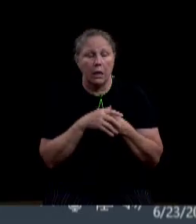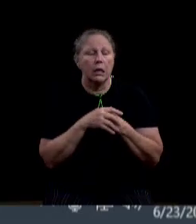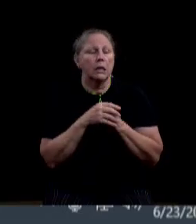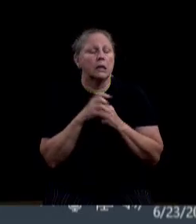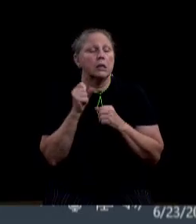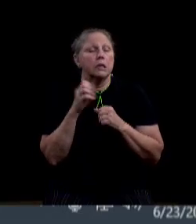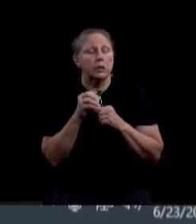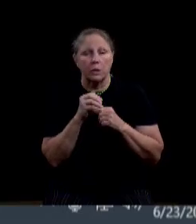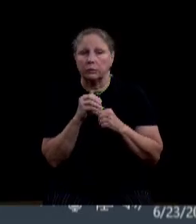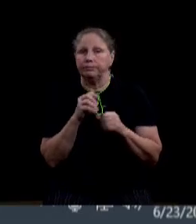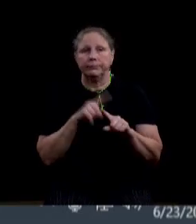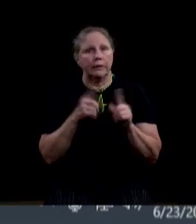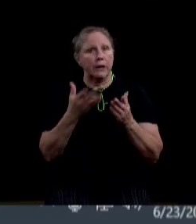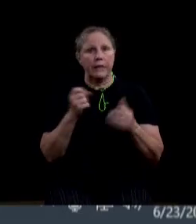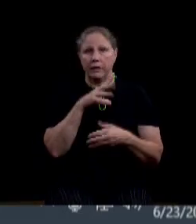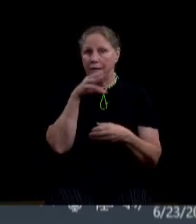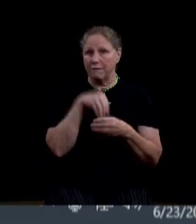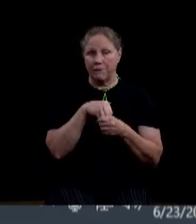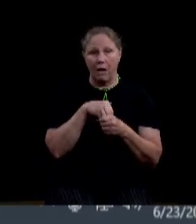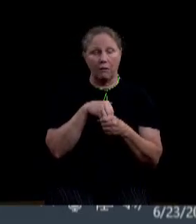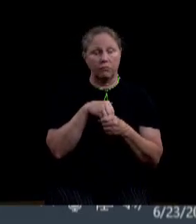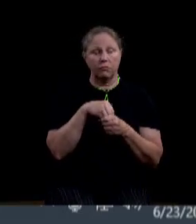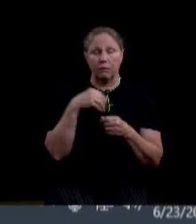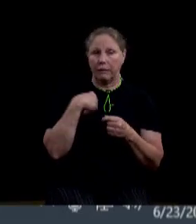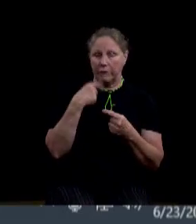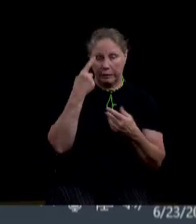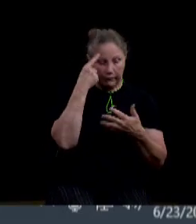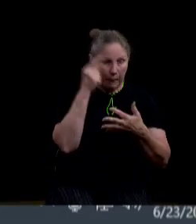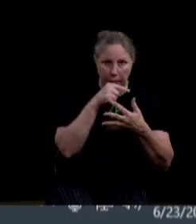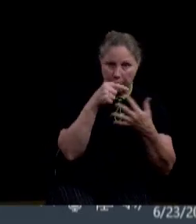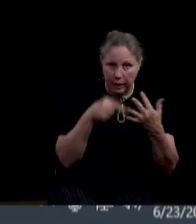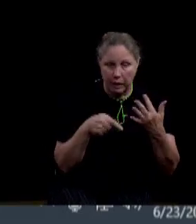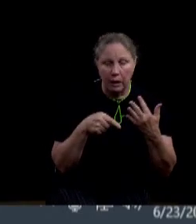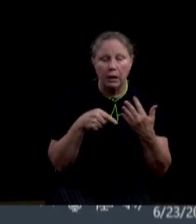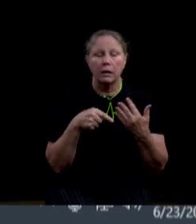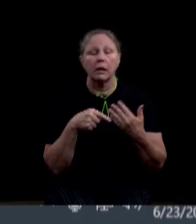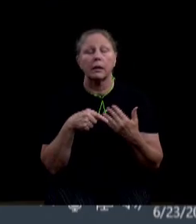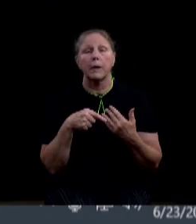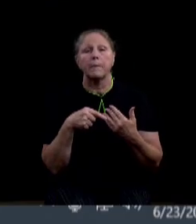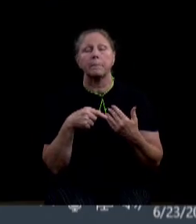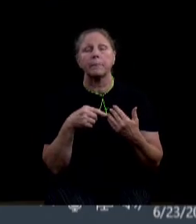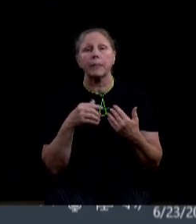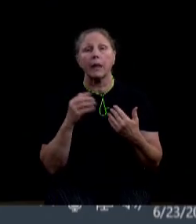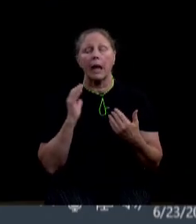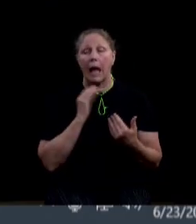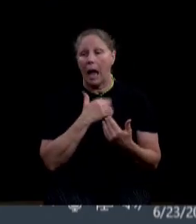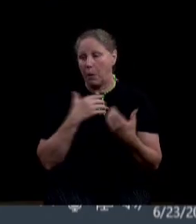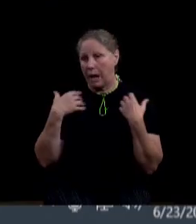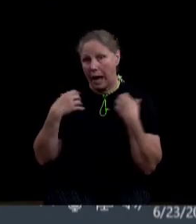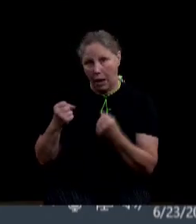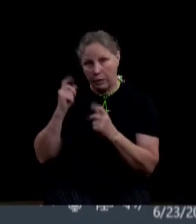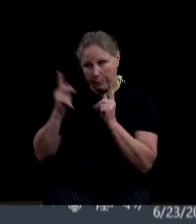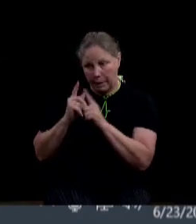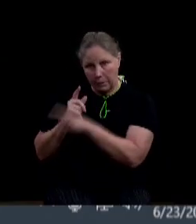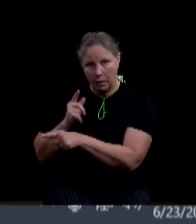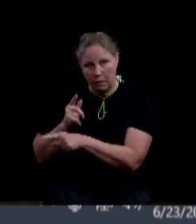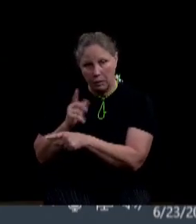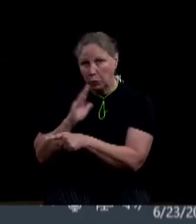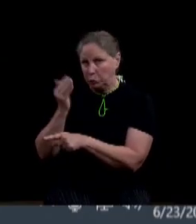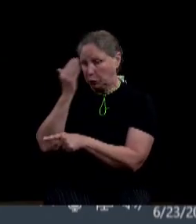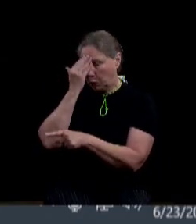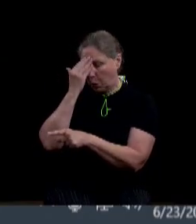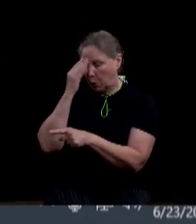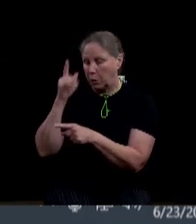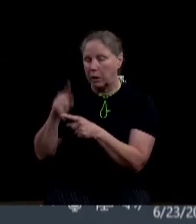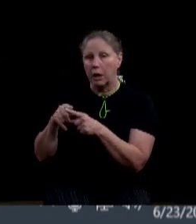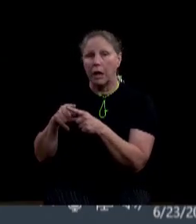account, and we'll have to hear from our health authority and continue this dialogue, because we're